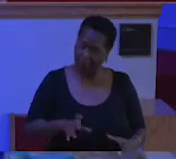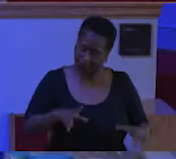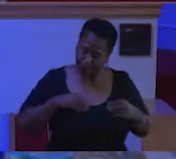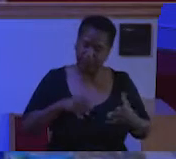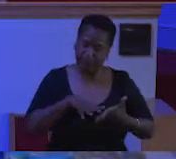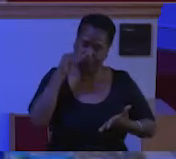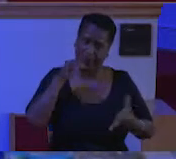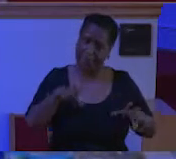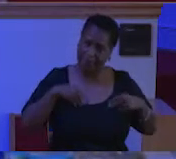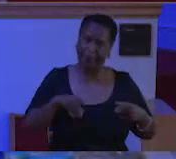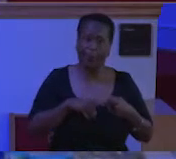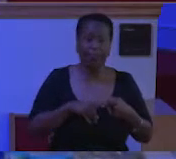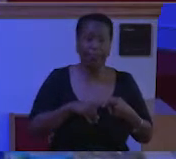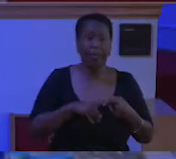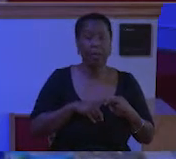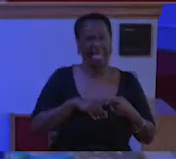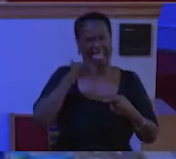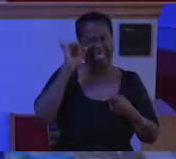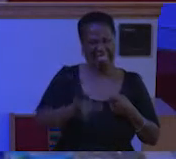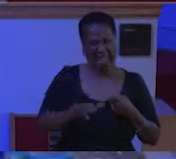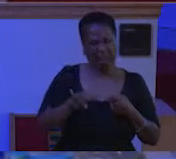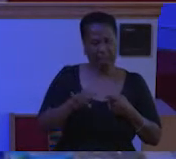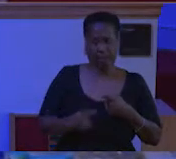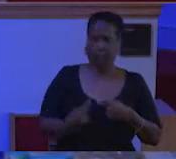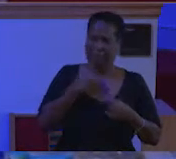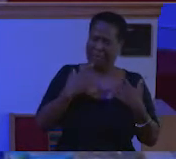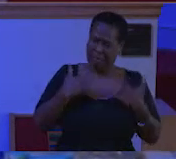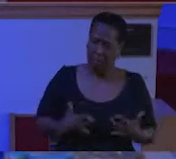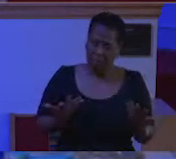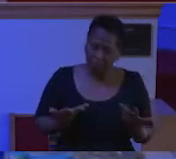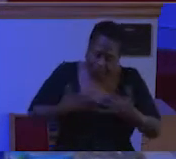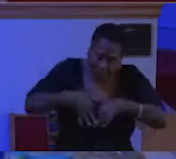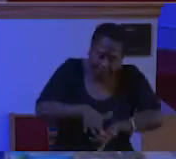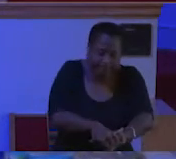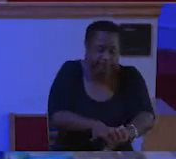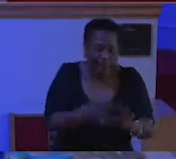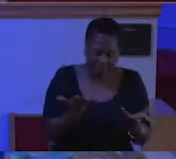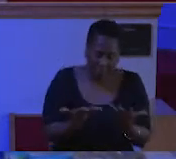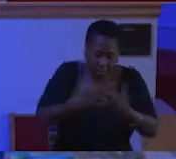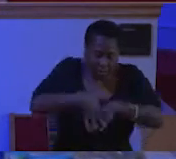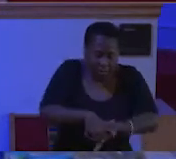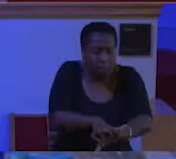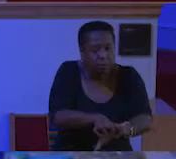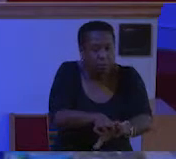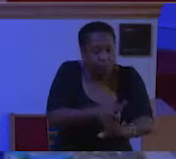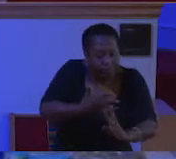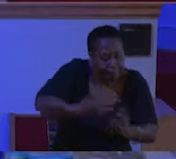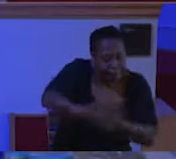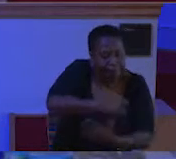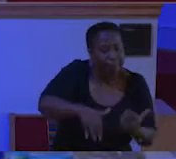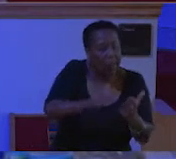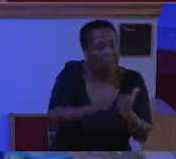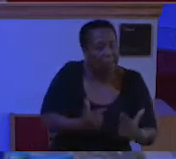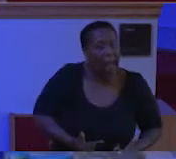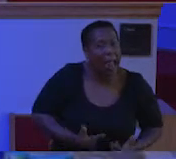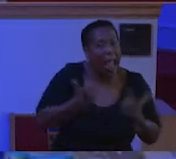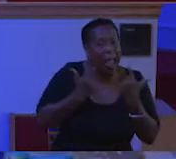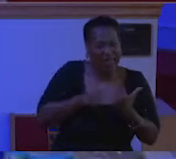It is woven into the fabric of life. It is one of those